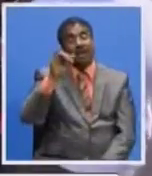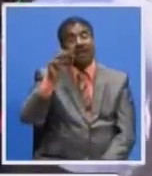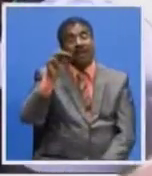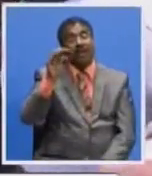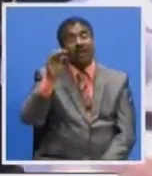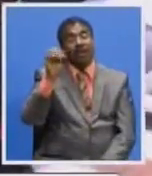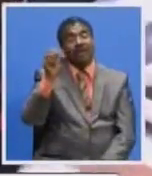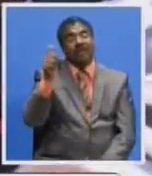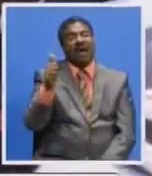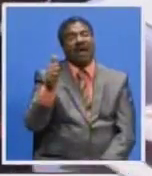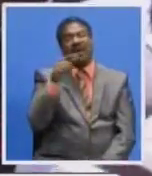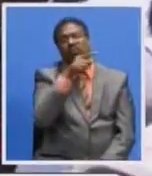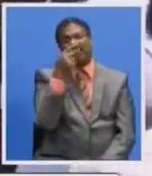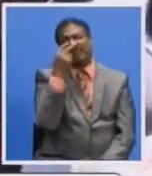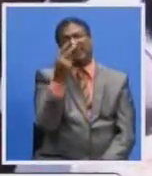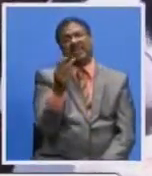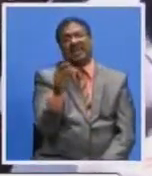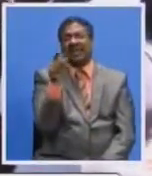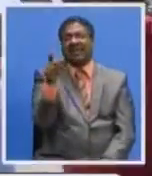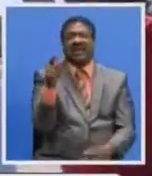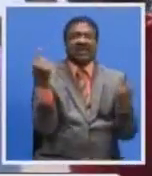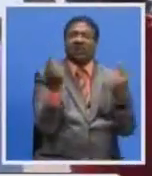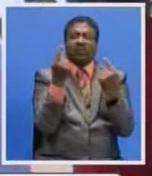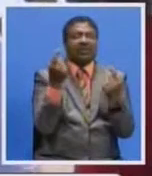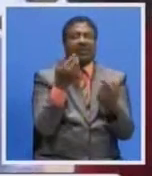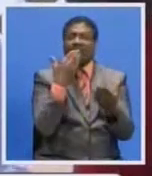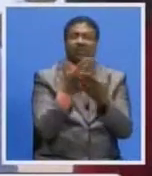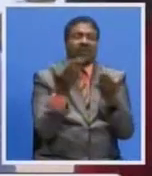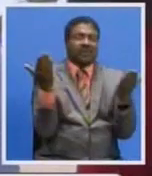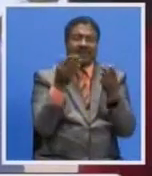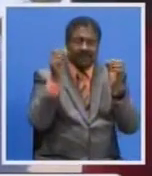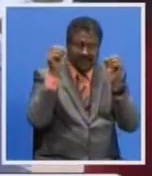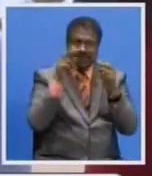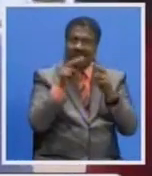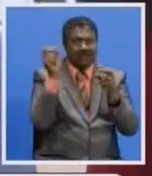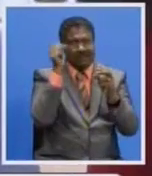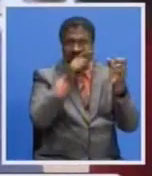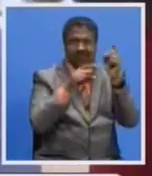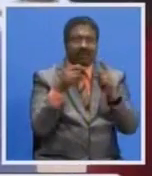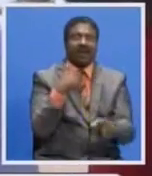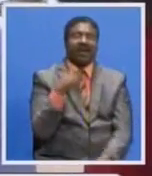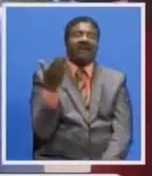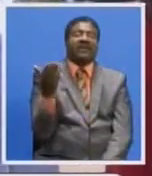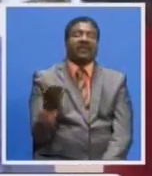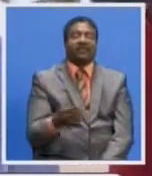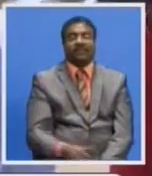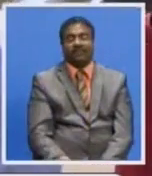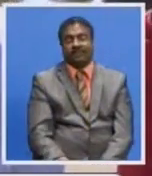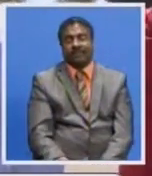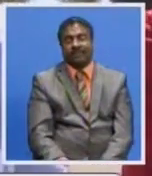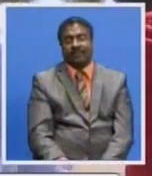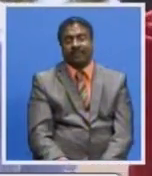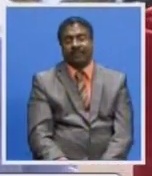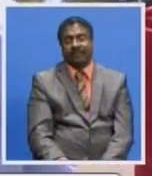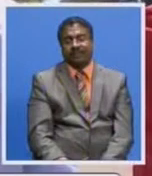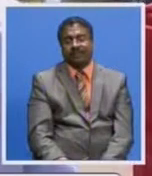understaffing. The minister found the situation disappointing. Okay, how many are you here? You're on this section. How many are you? I'm alone. You are alone? At